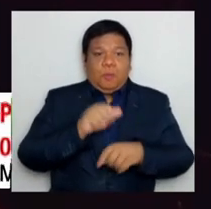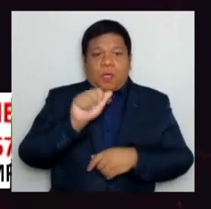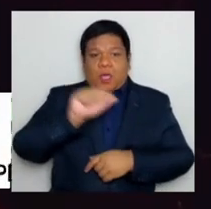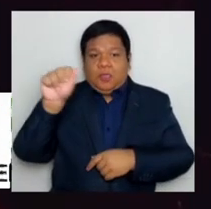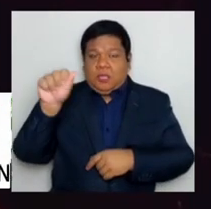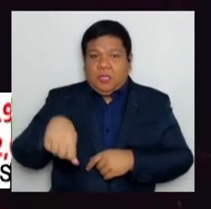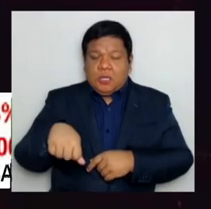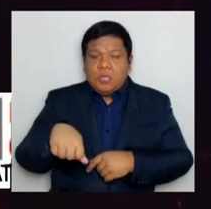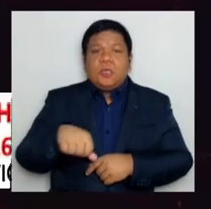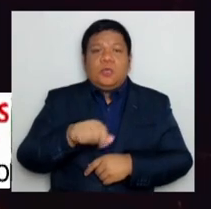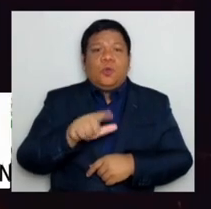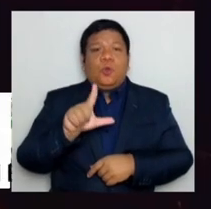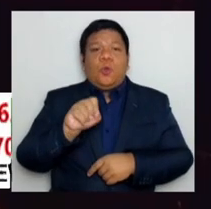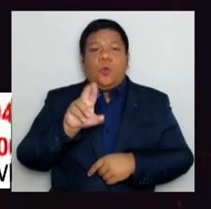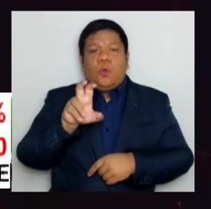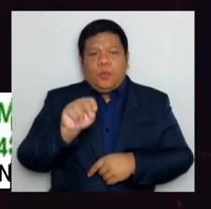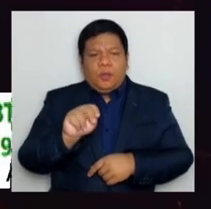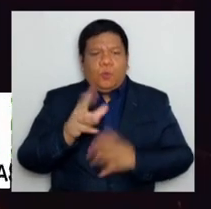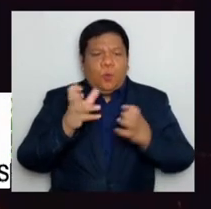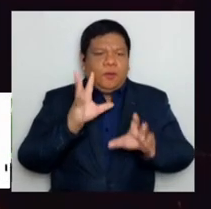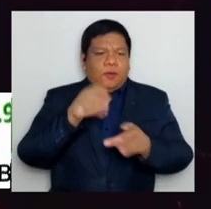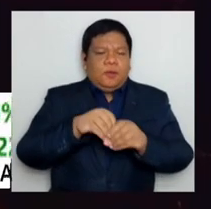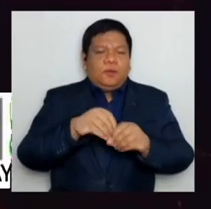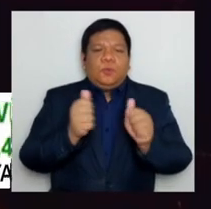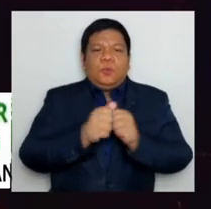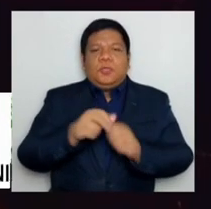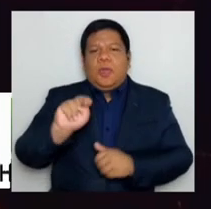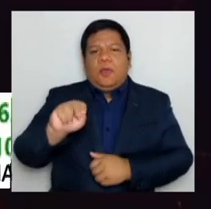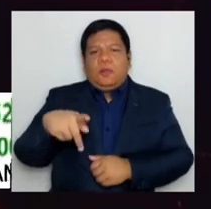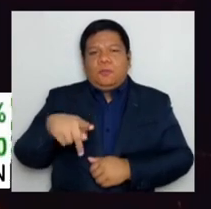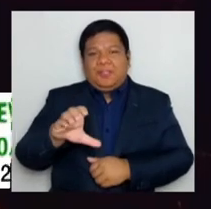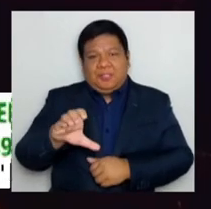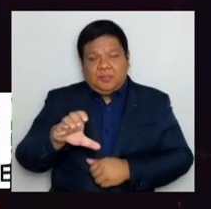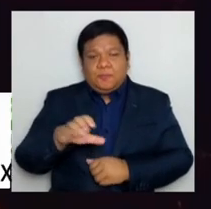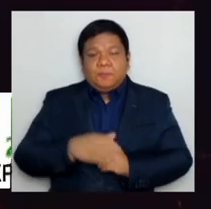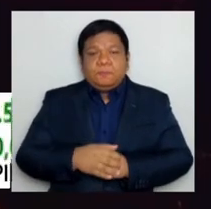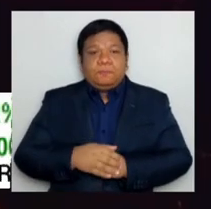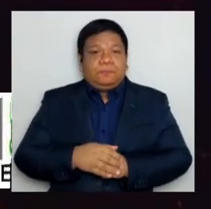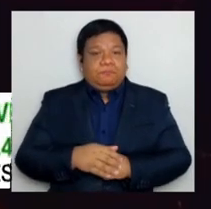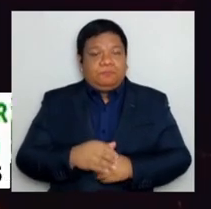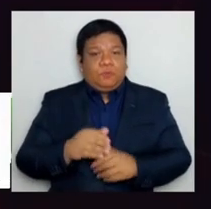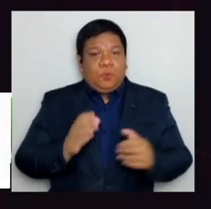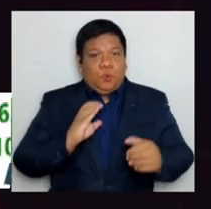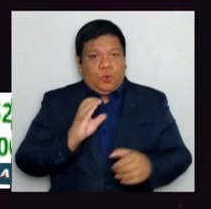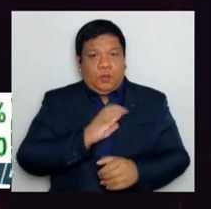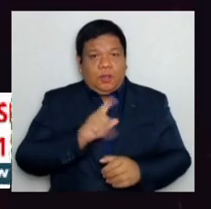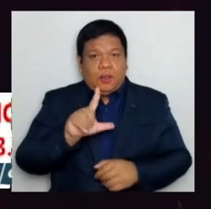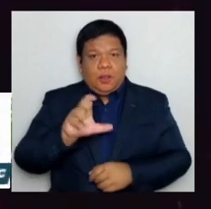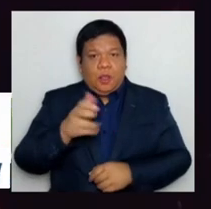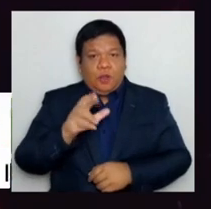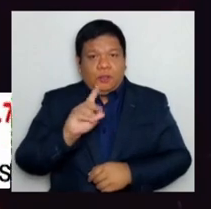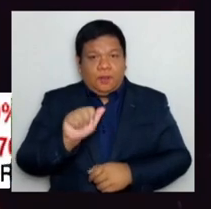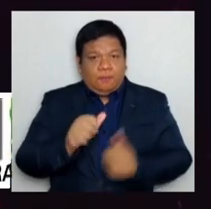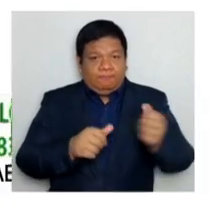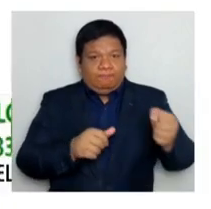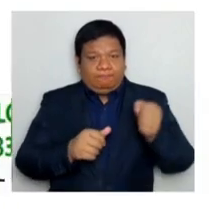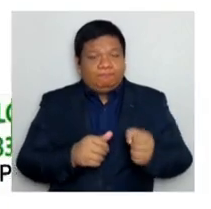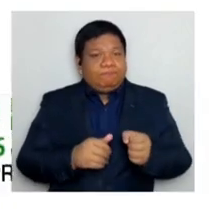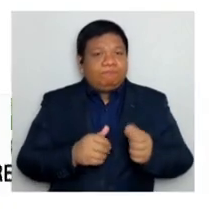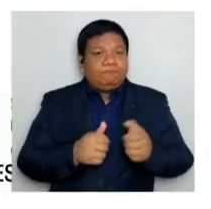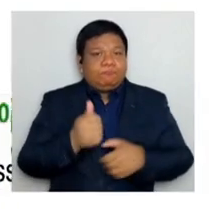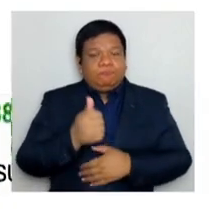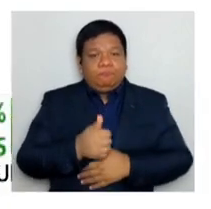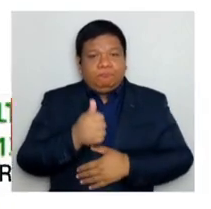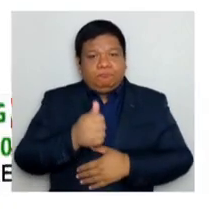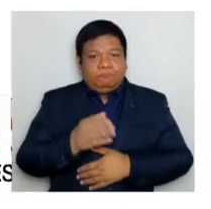Legarda. She will be running under the Nationalist People's Coalition. Congresswoman Legarda now joins us on the program. Congresswoman,